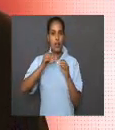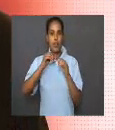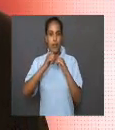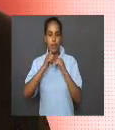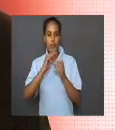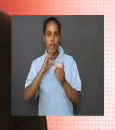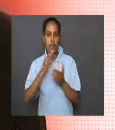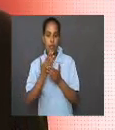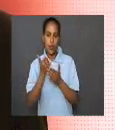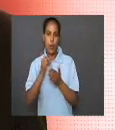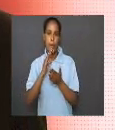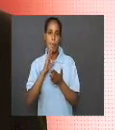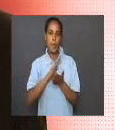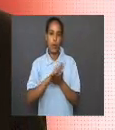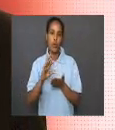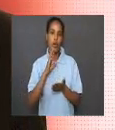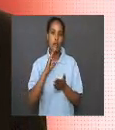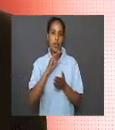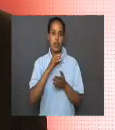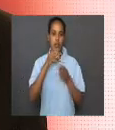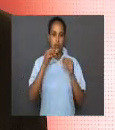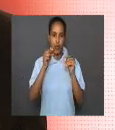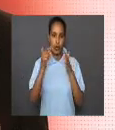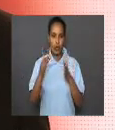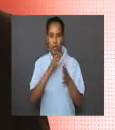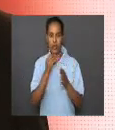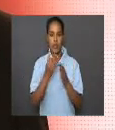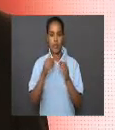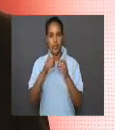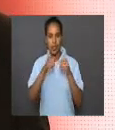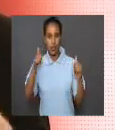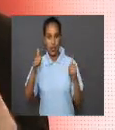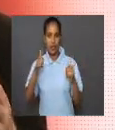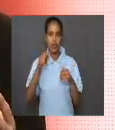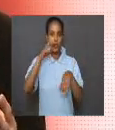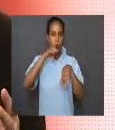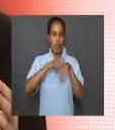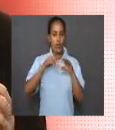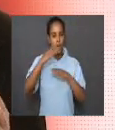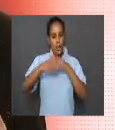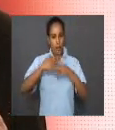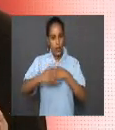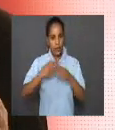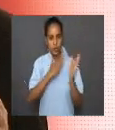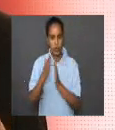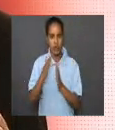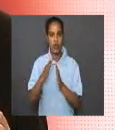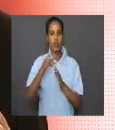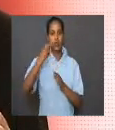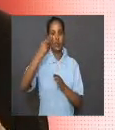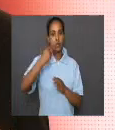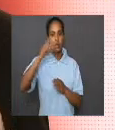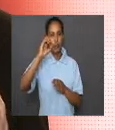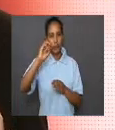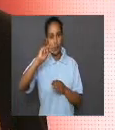pure water and a solute, and figured out the reactions during the preparation of sodium